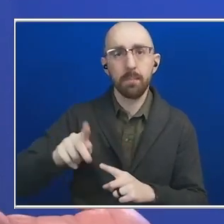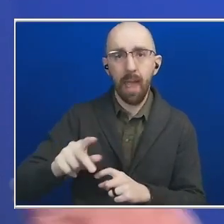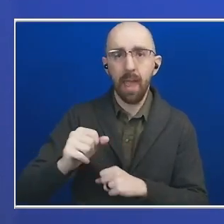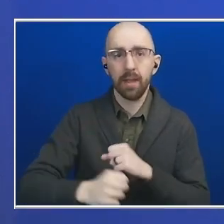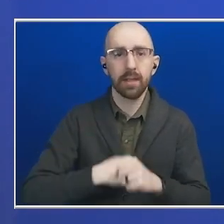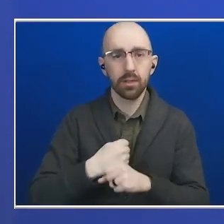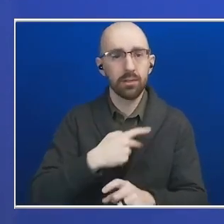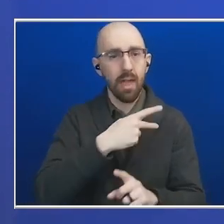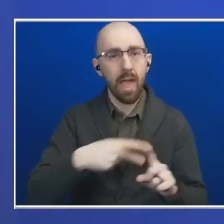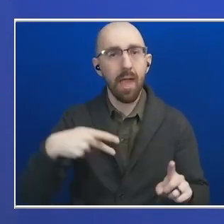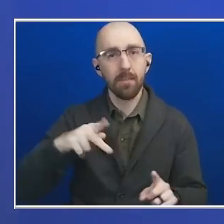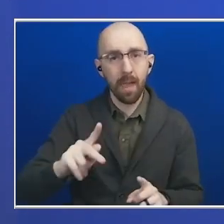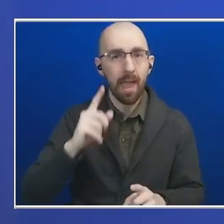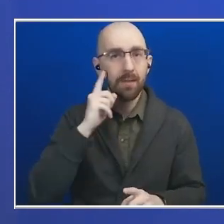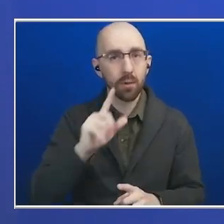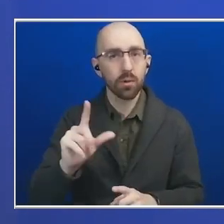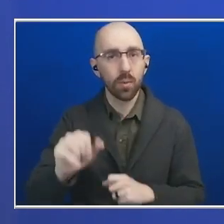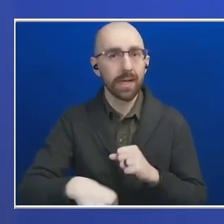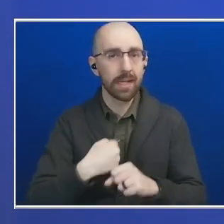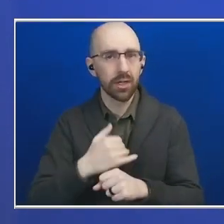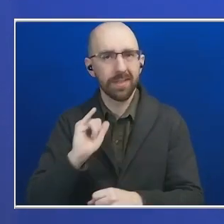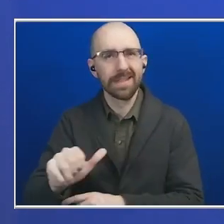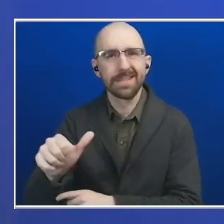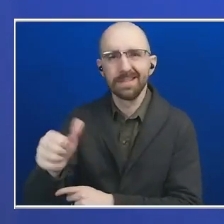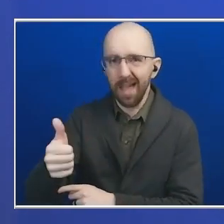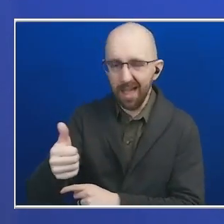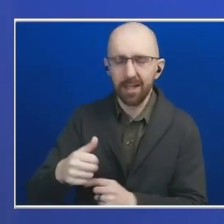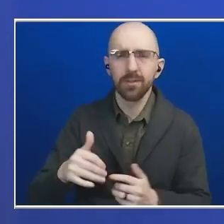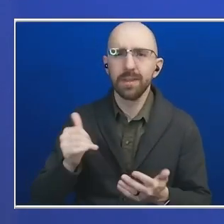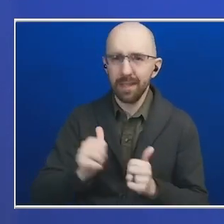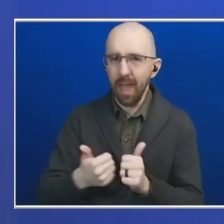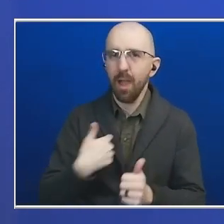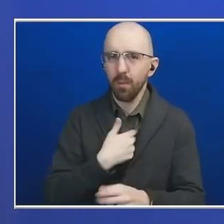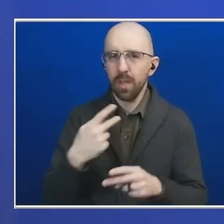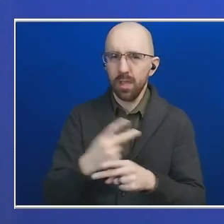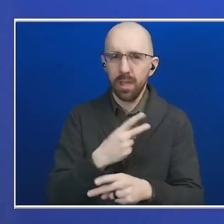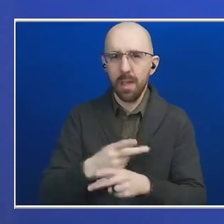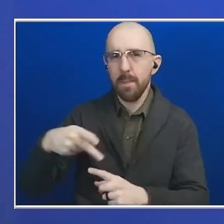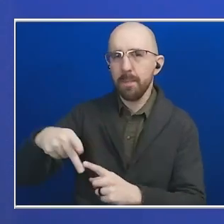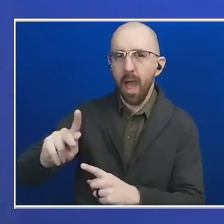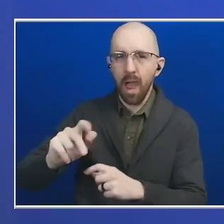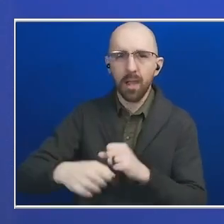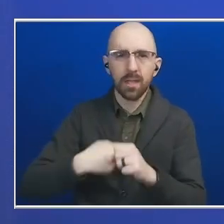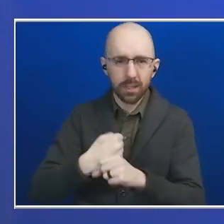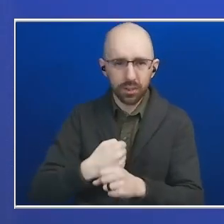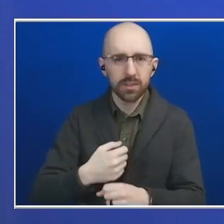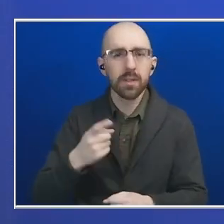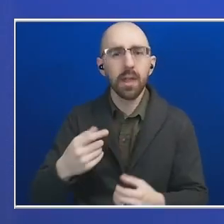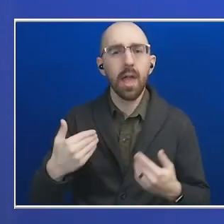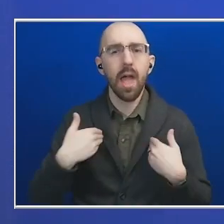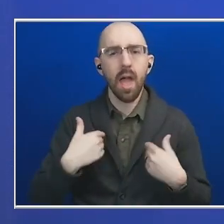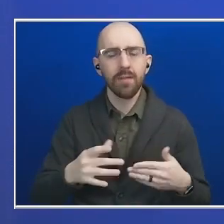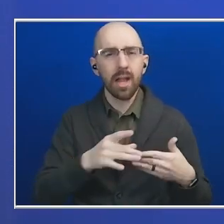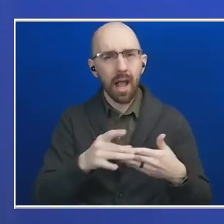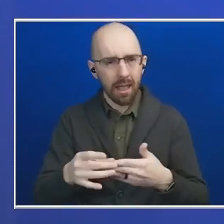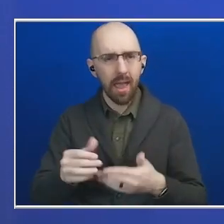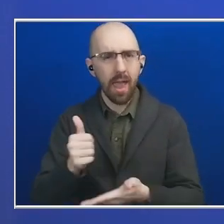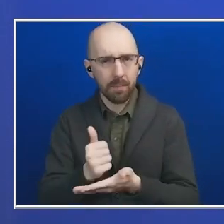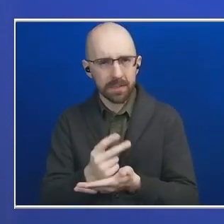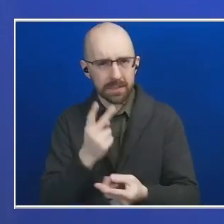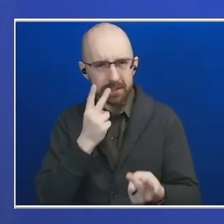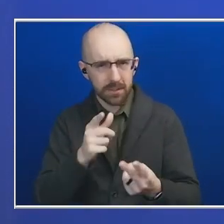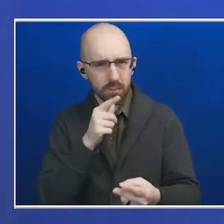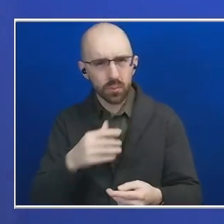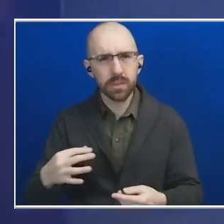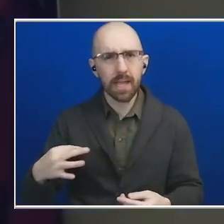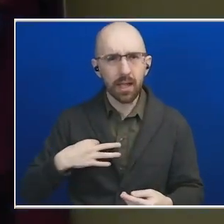20 years, that's 10. So that's how we calculate pack years. And those are guidelines that help us see, okay, who's eligible for a potential lung cancer